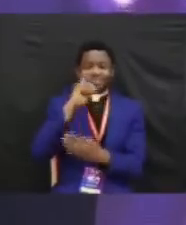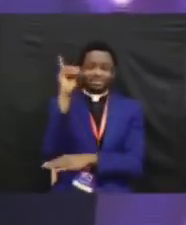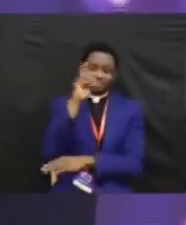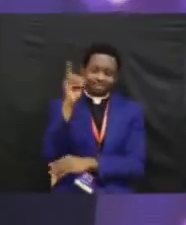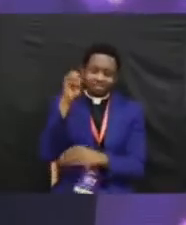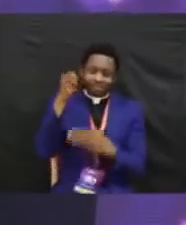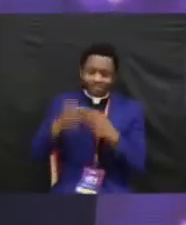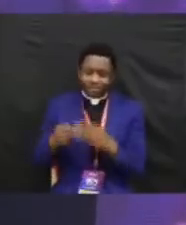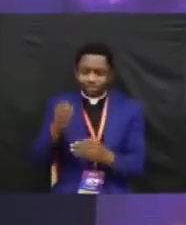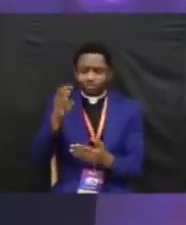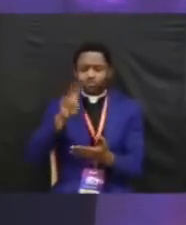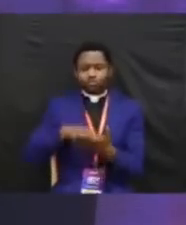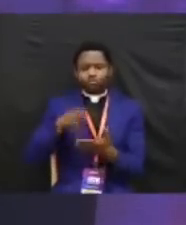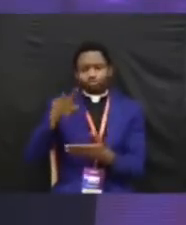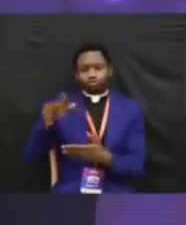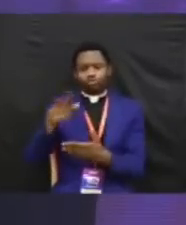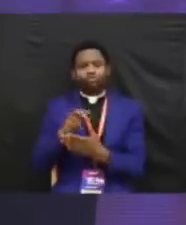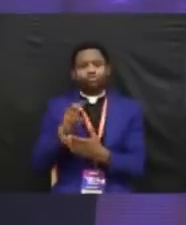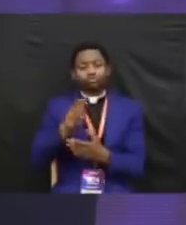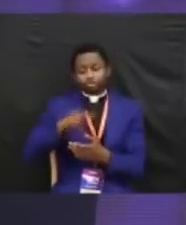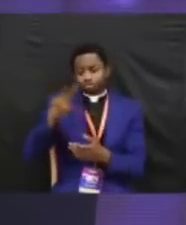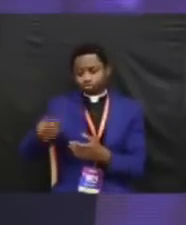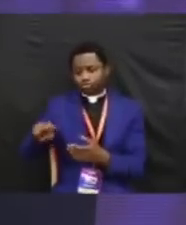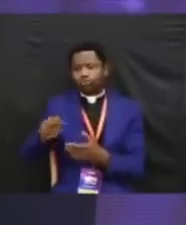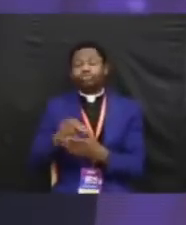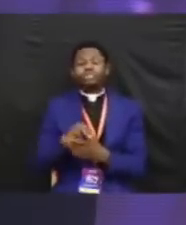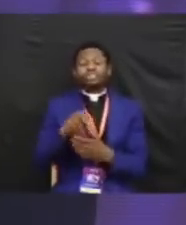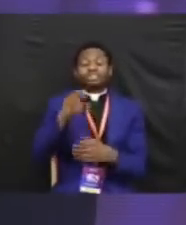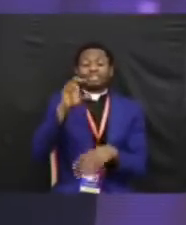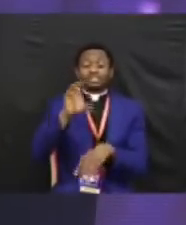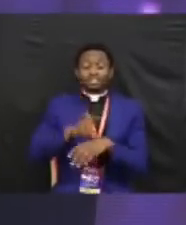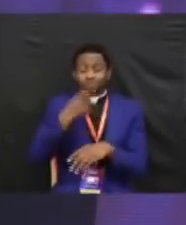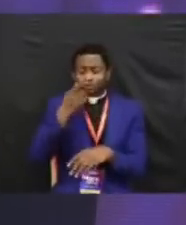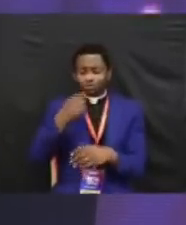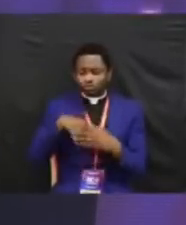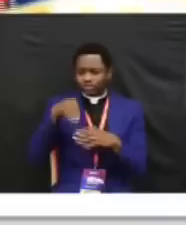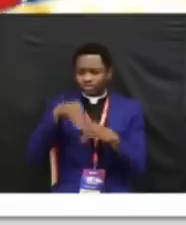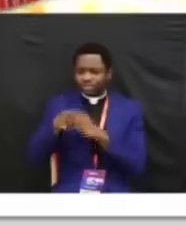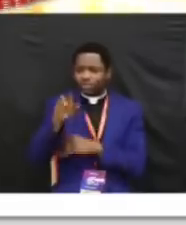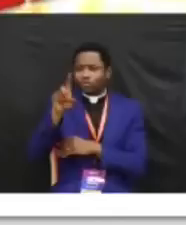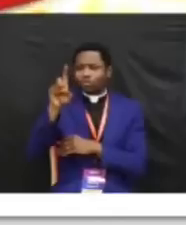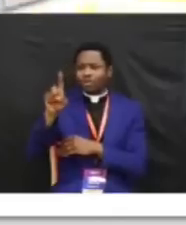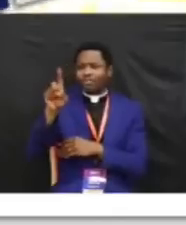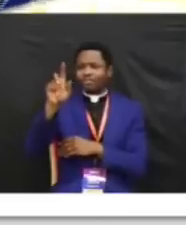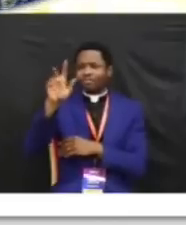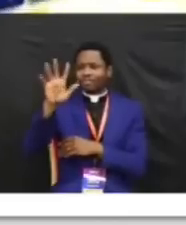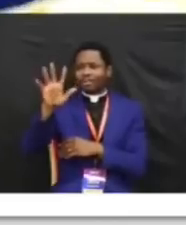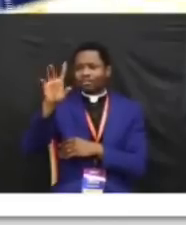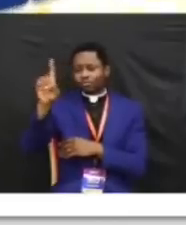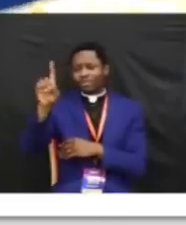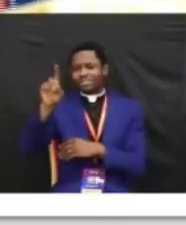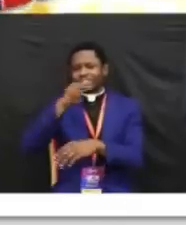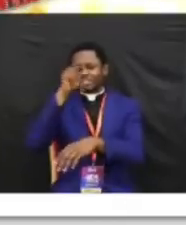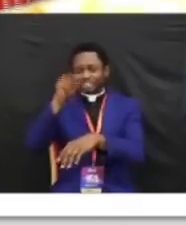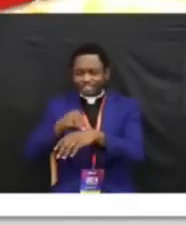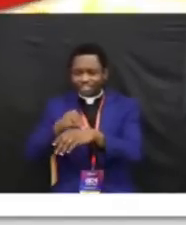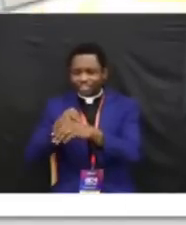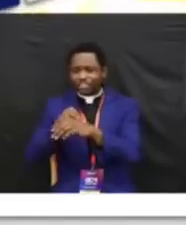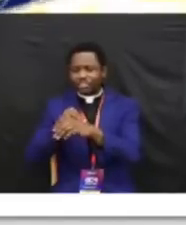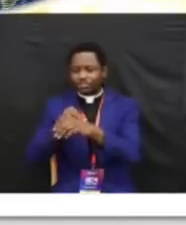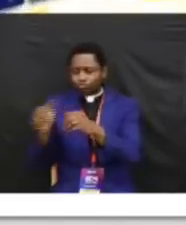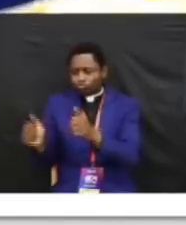the church of Pentecost had presence in 151 nations including Ghana